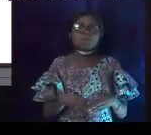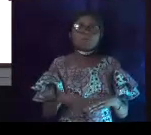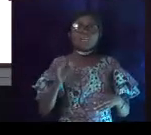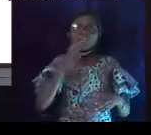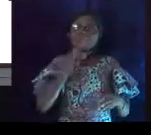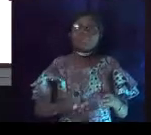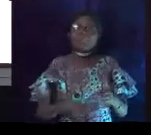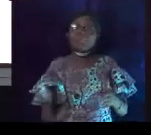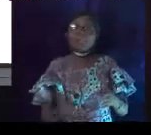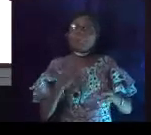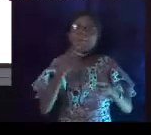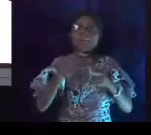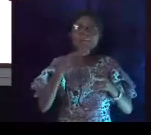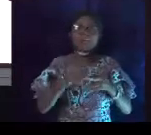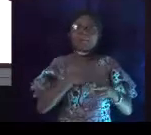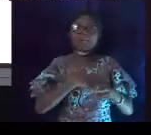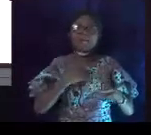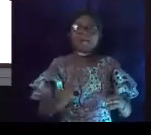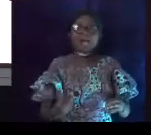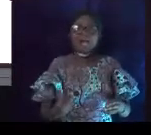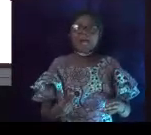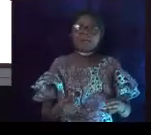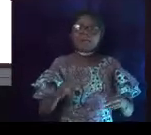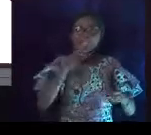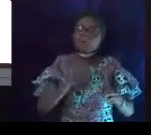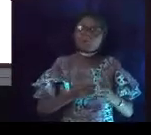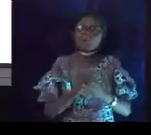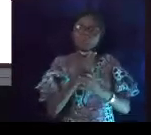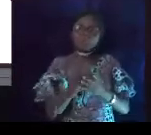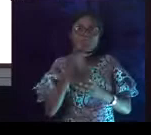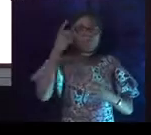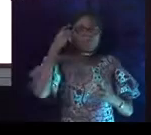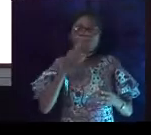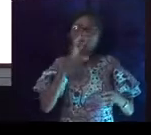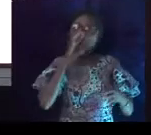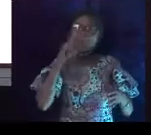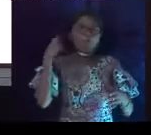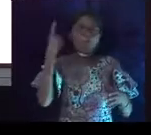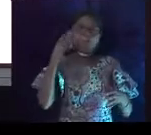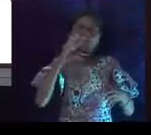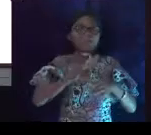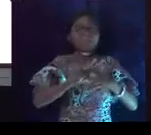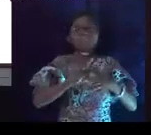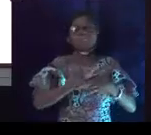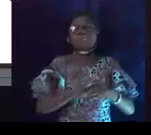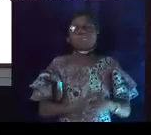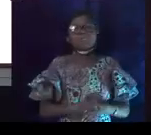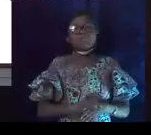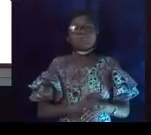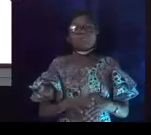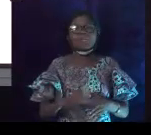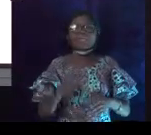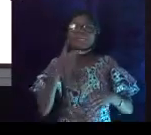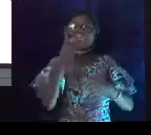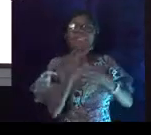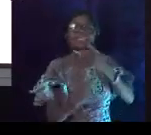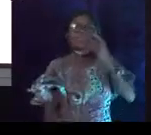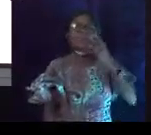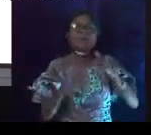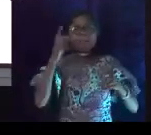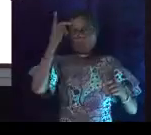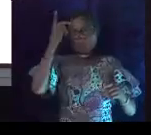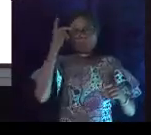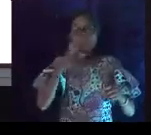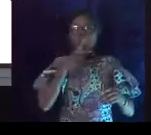like that. They lay eggs and fatten nicely for meat. They lay eggs and they are also for meat. Dual